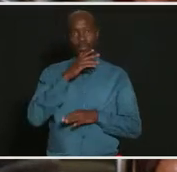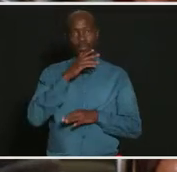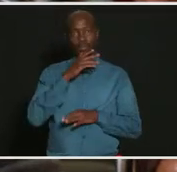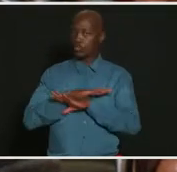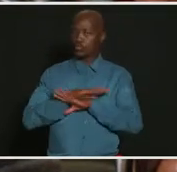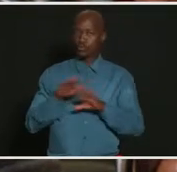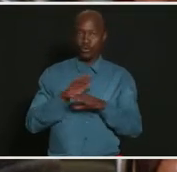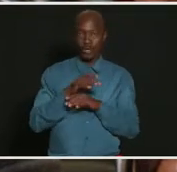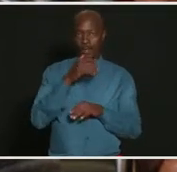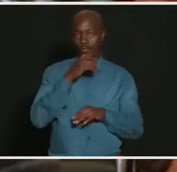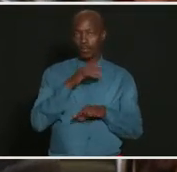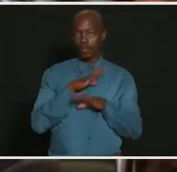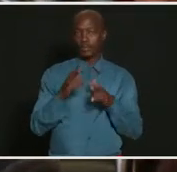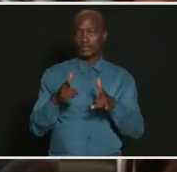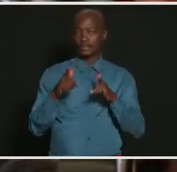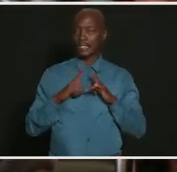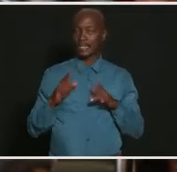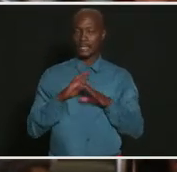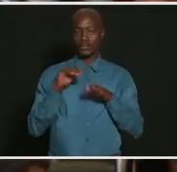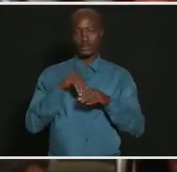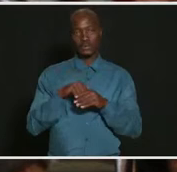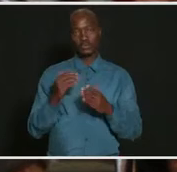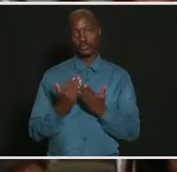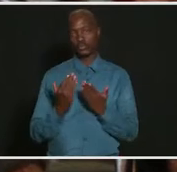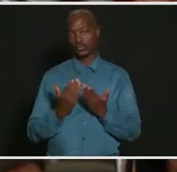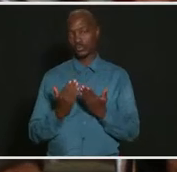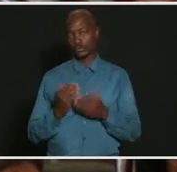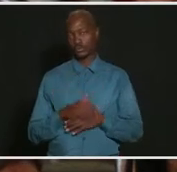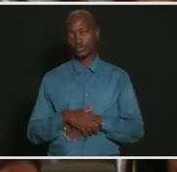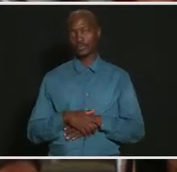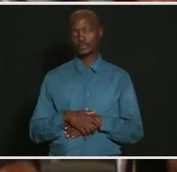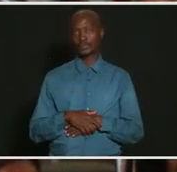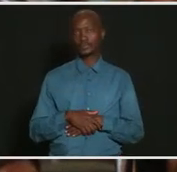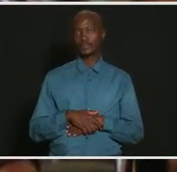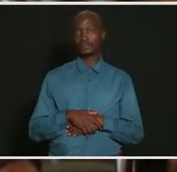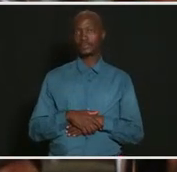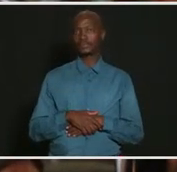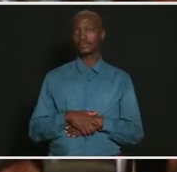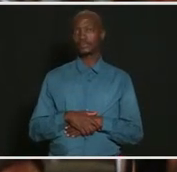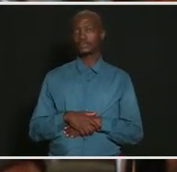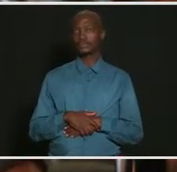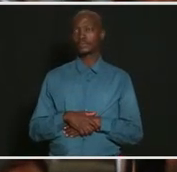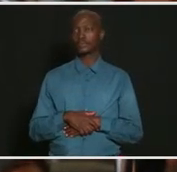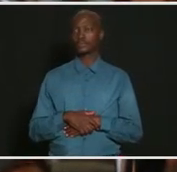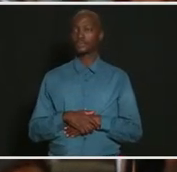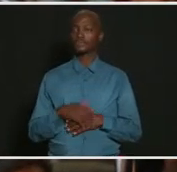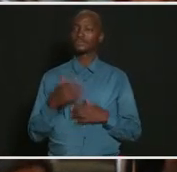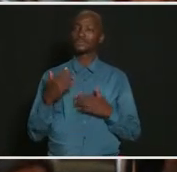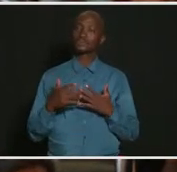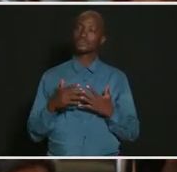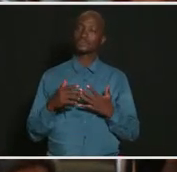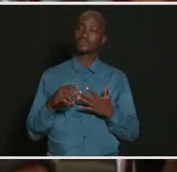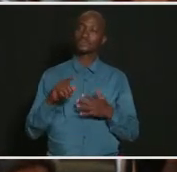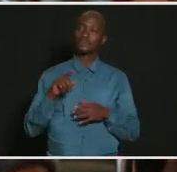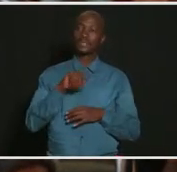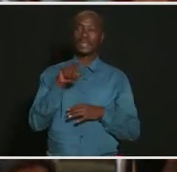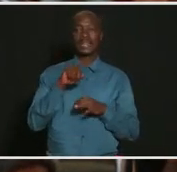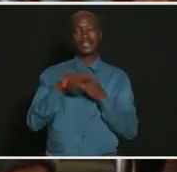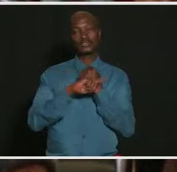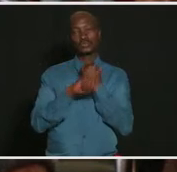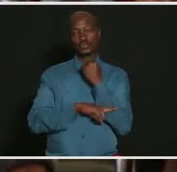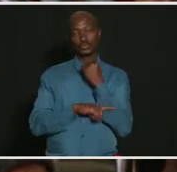it at all like it should be at schools maybe the last question that I can raise to all of us here